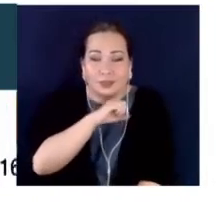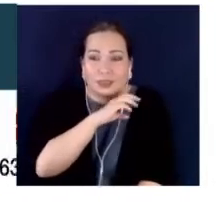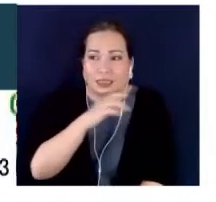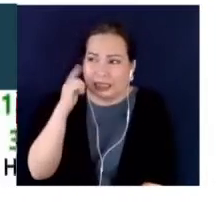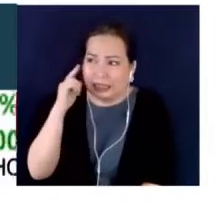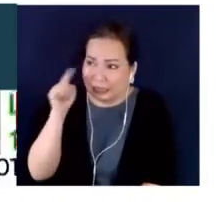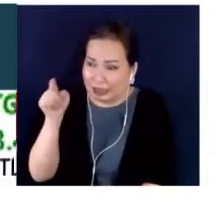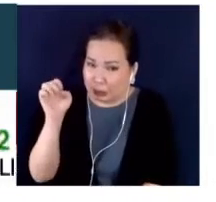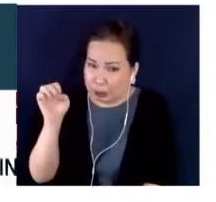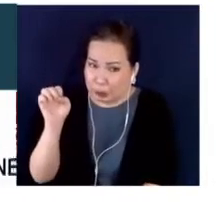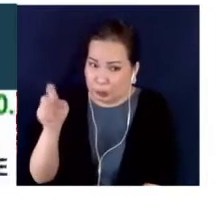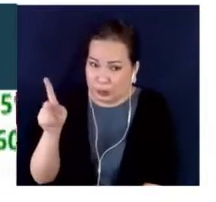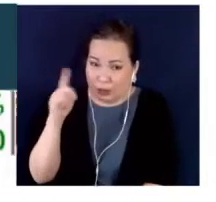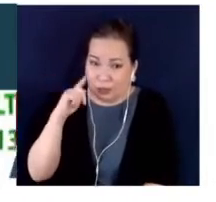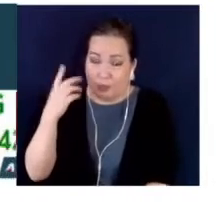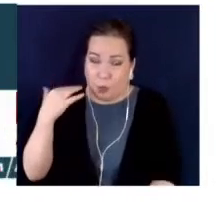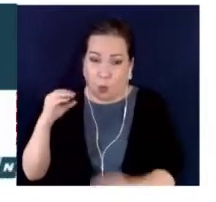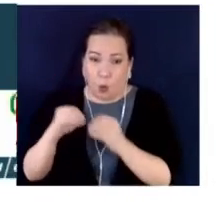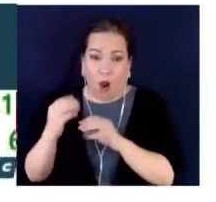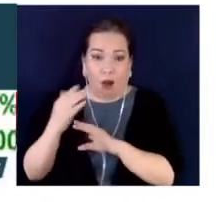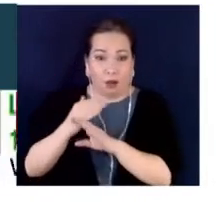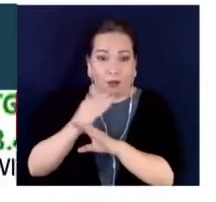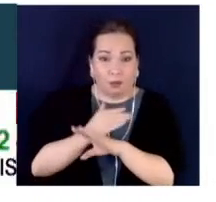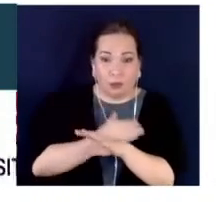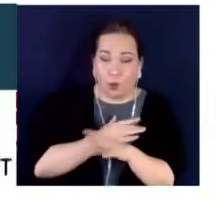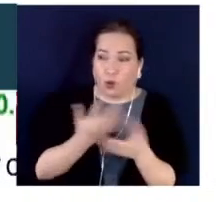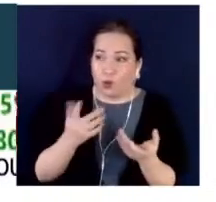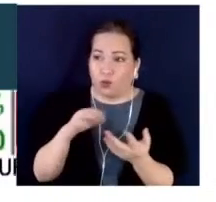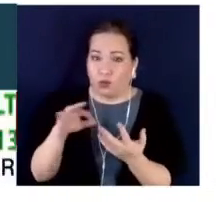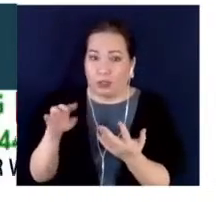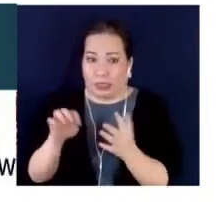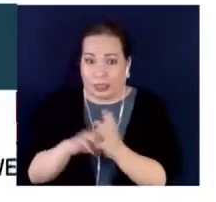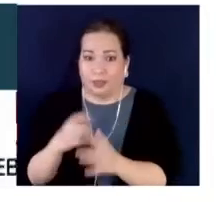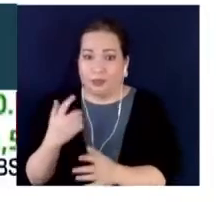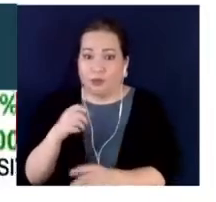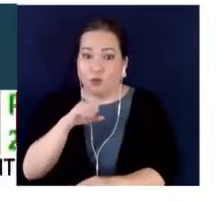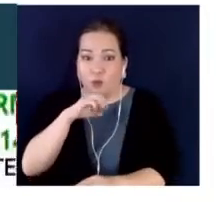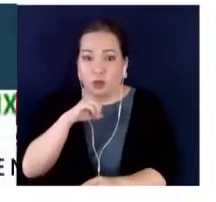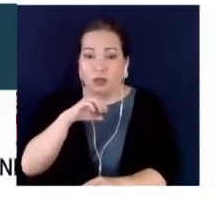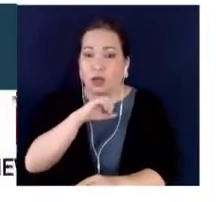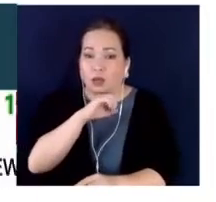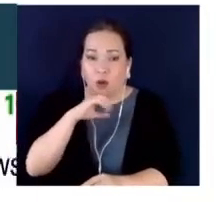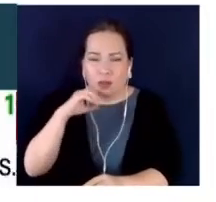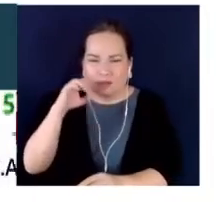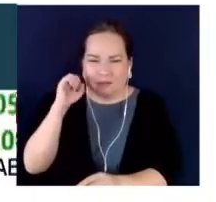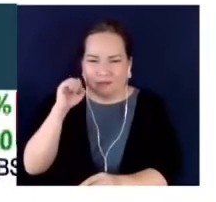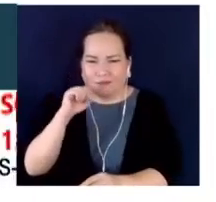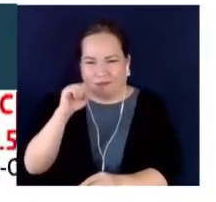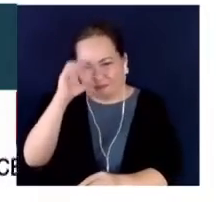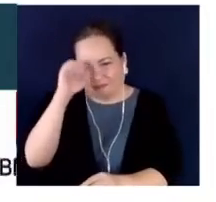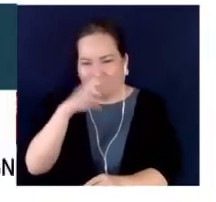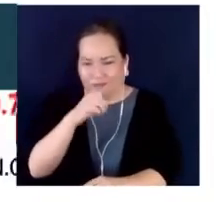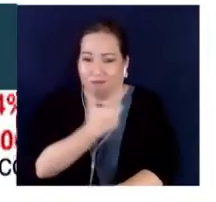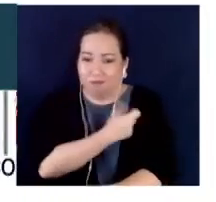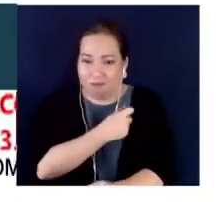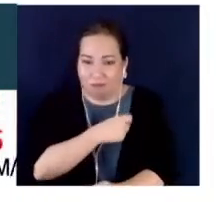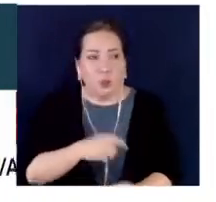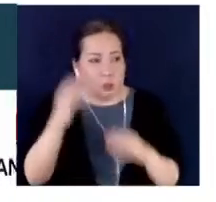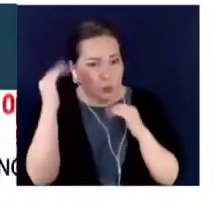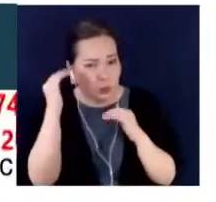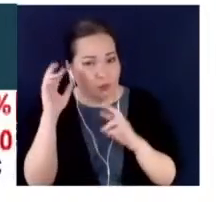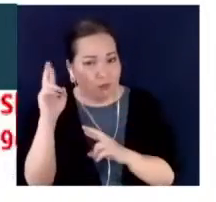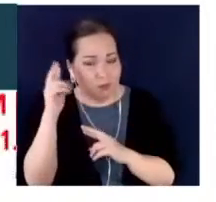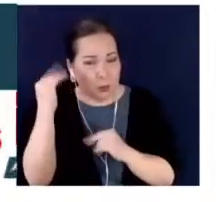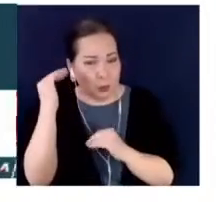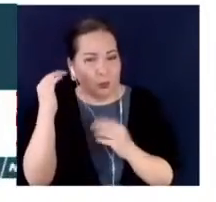Is that going to have a major effect on the numbers that we're seeing once these senior citizens get vaccinated, Doctor? Hopefully it does, because,